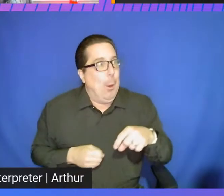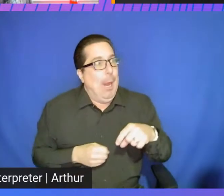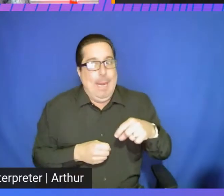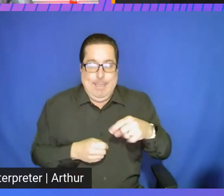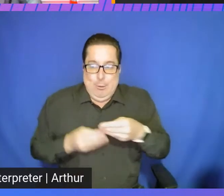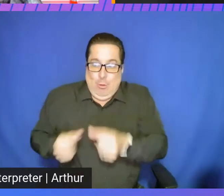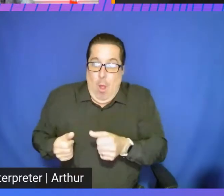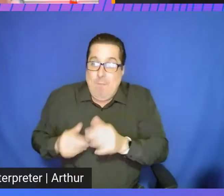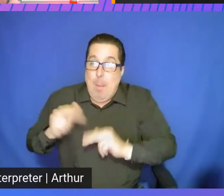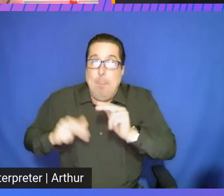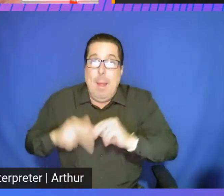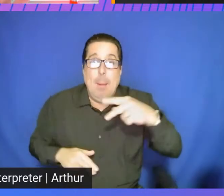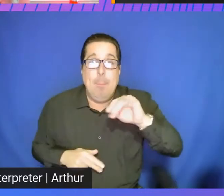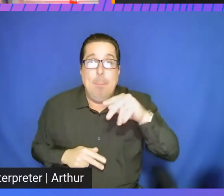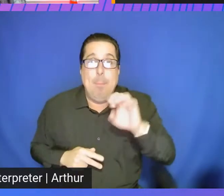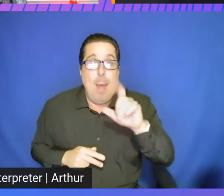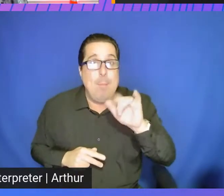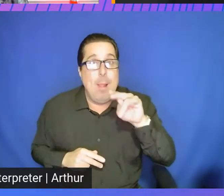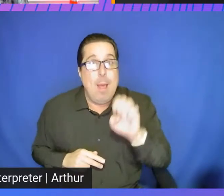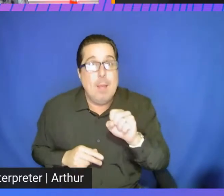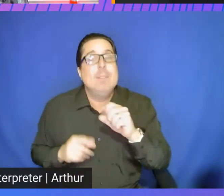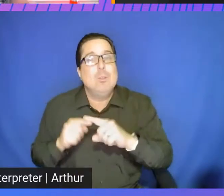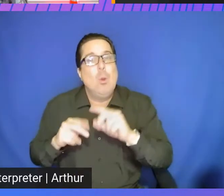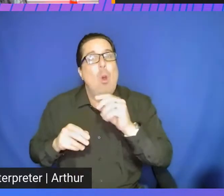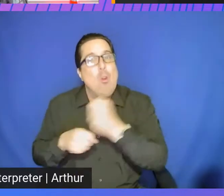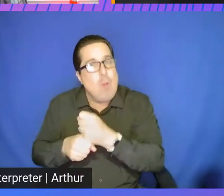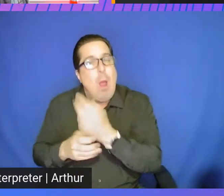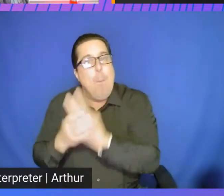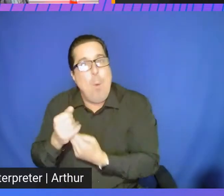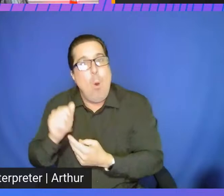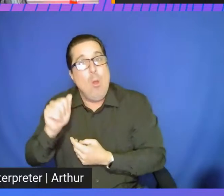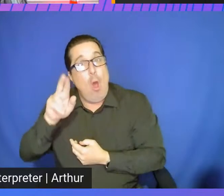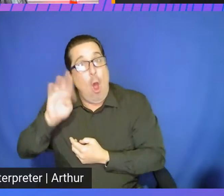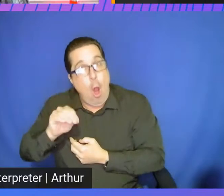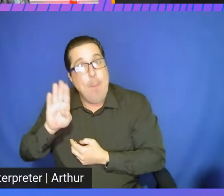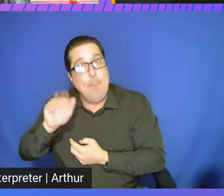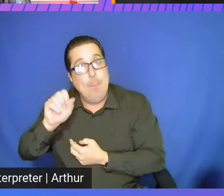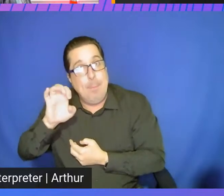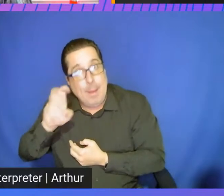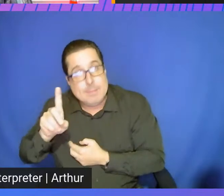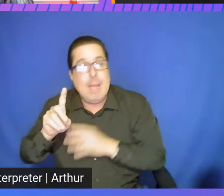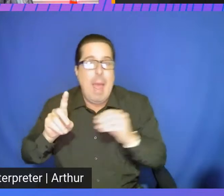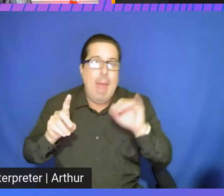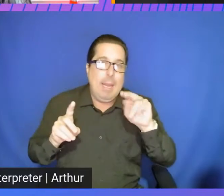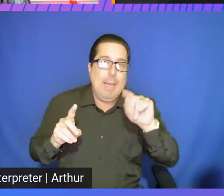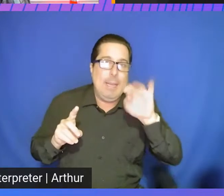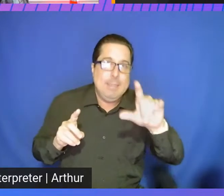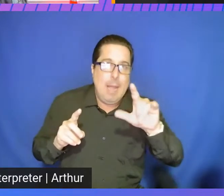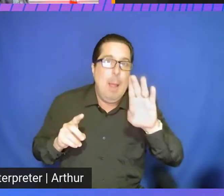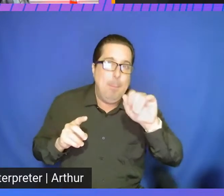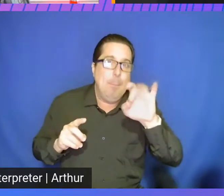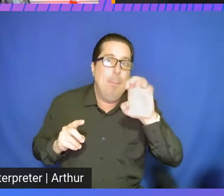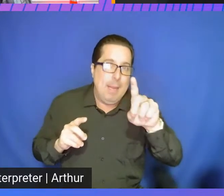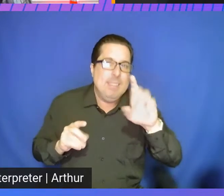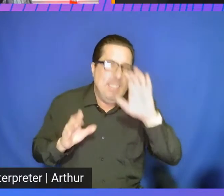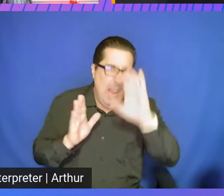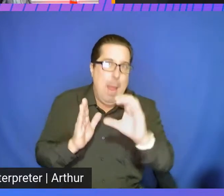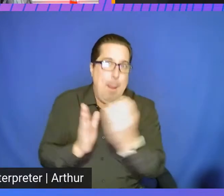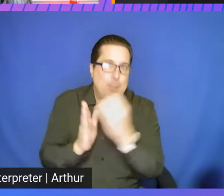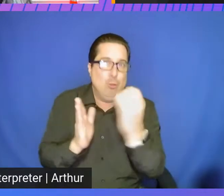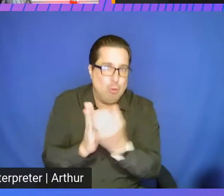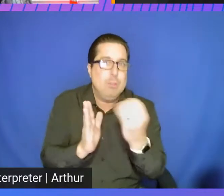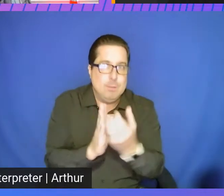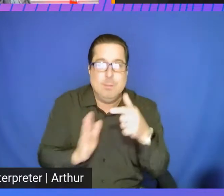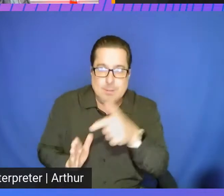build pipelines that would create both ARM-based and Intel-based images. Shout out to